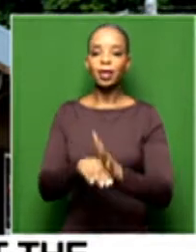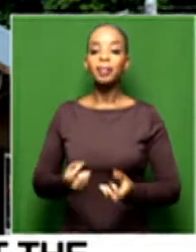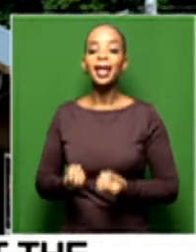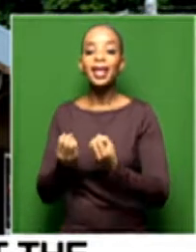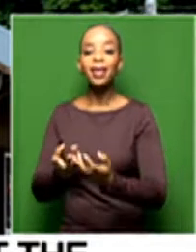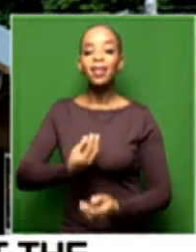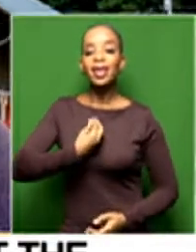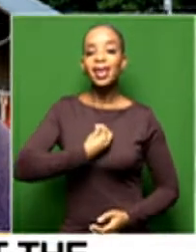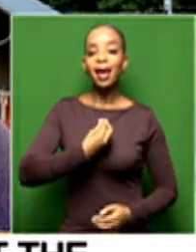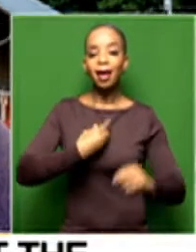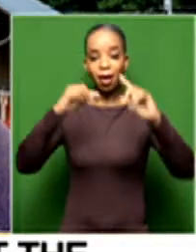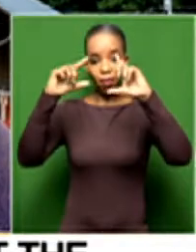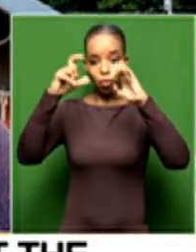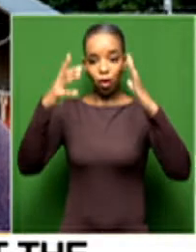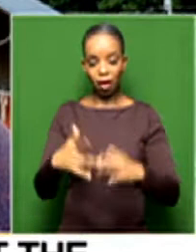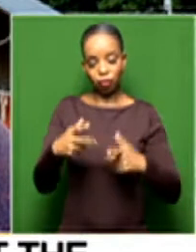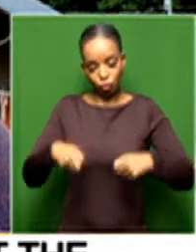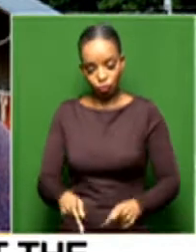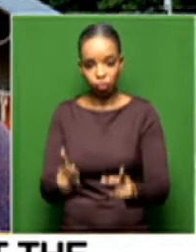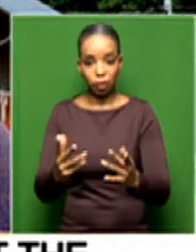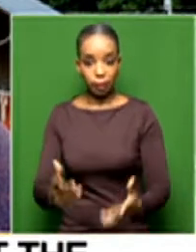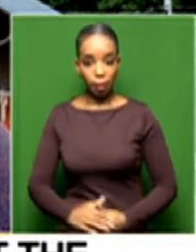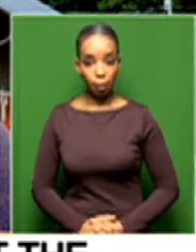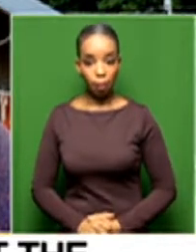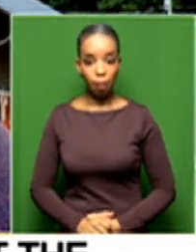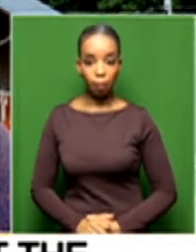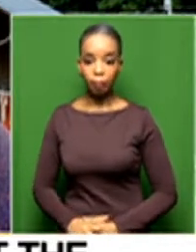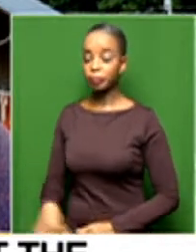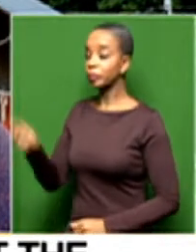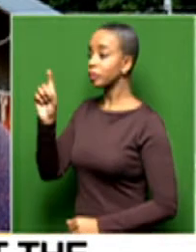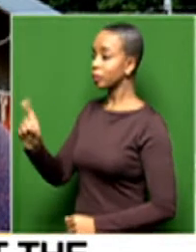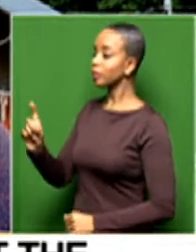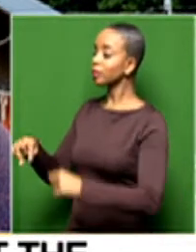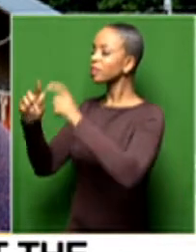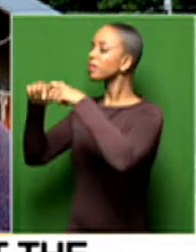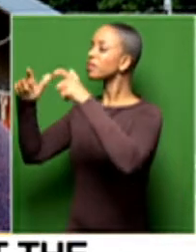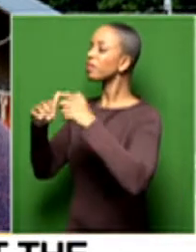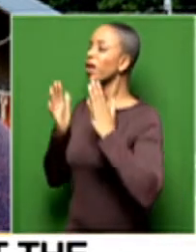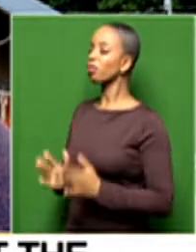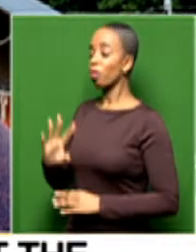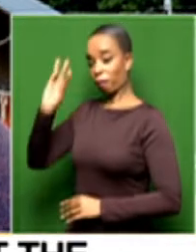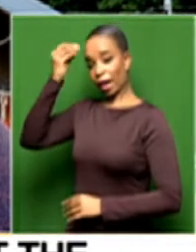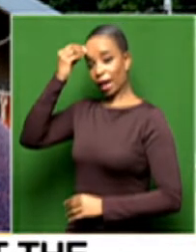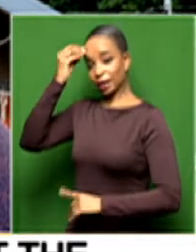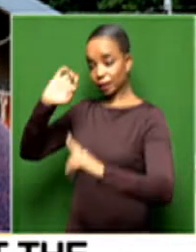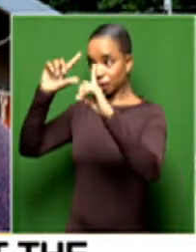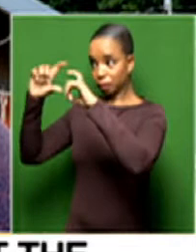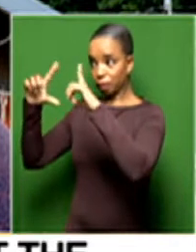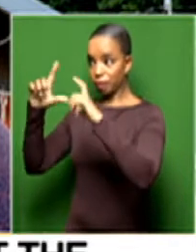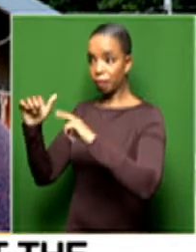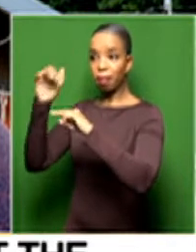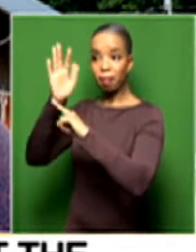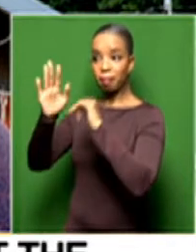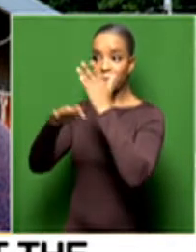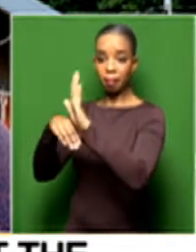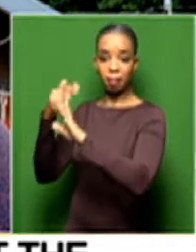a chance. As this is a largely human interest exhibition, what is it that you want the people to take away from this